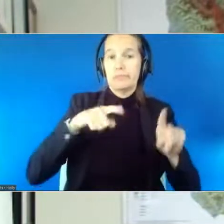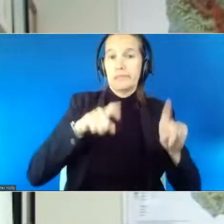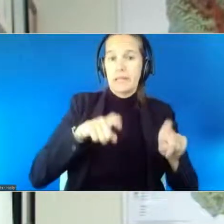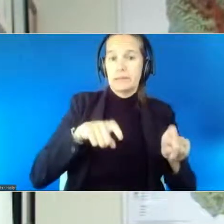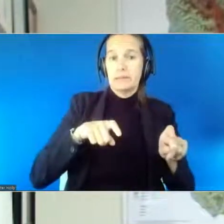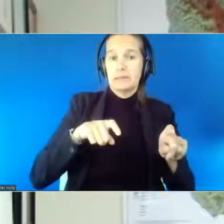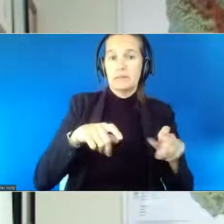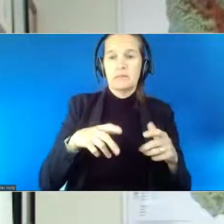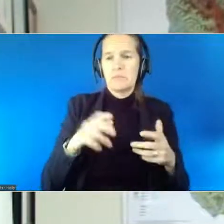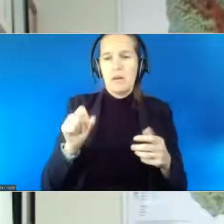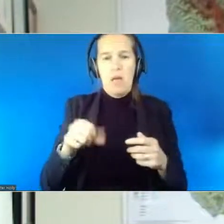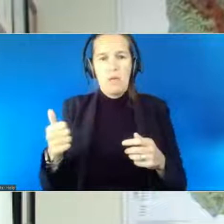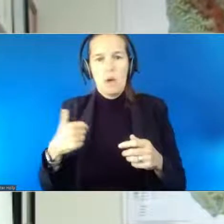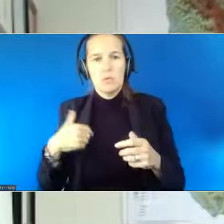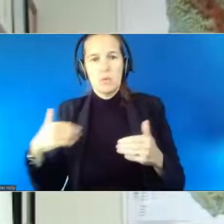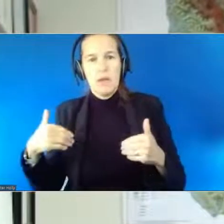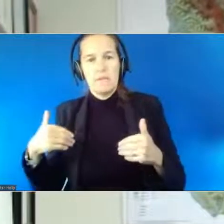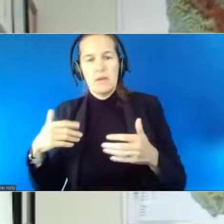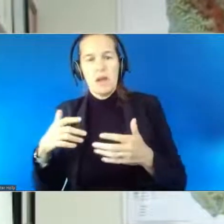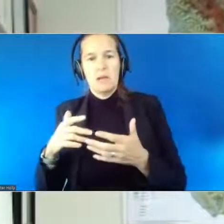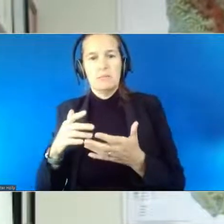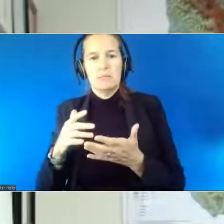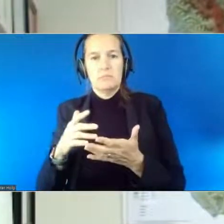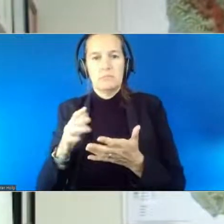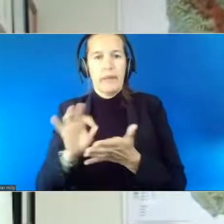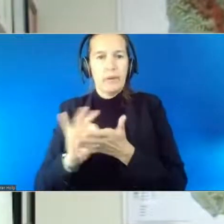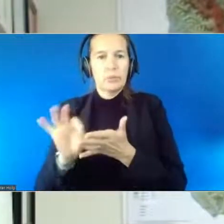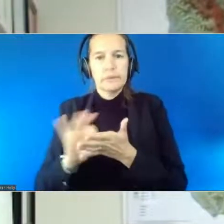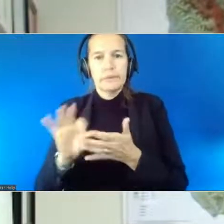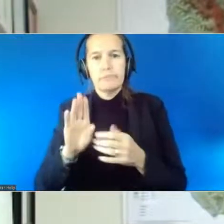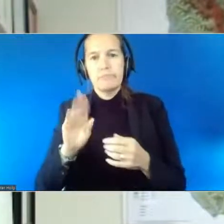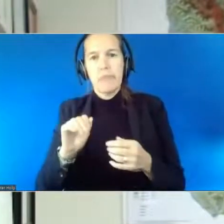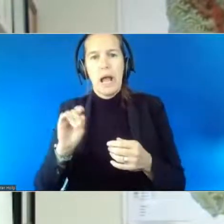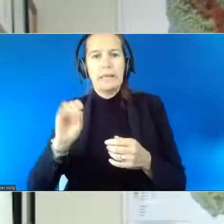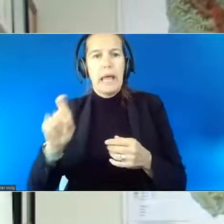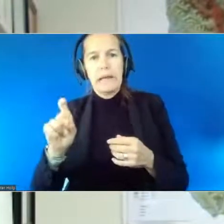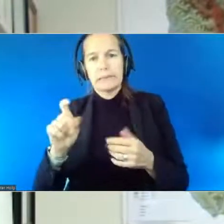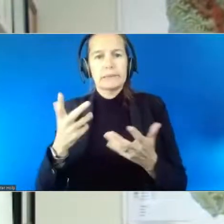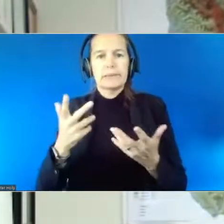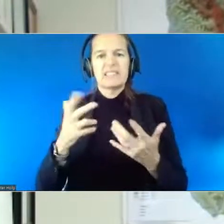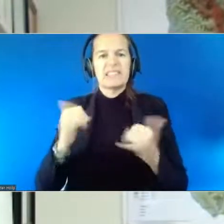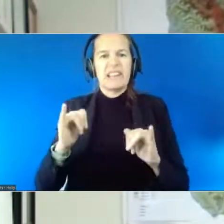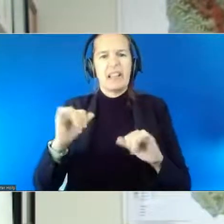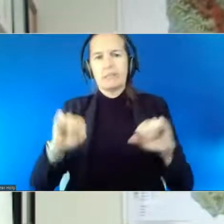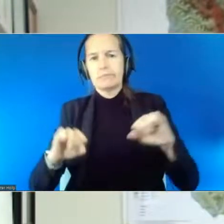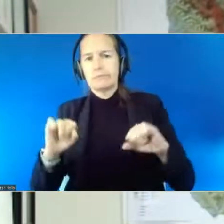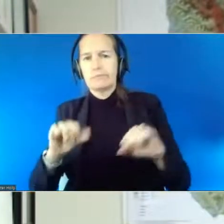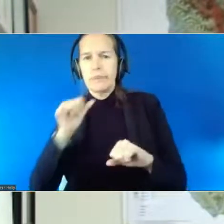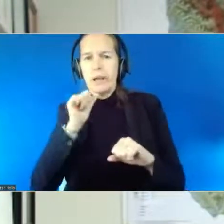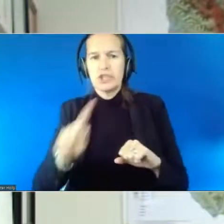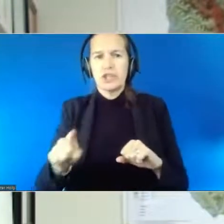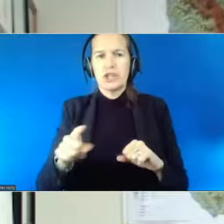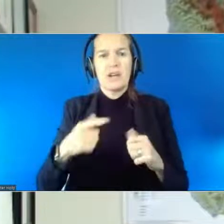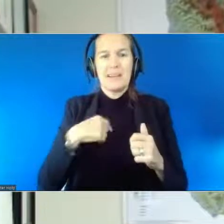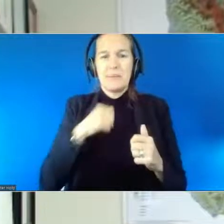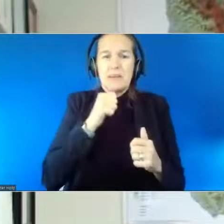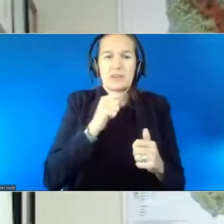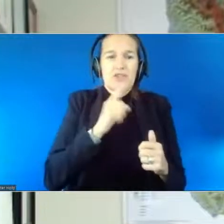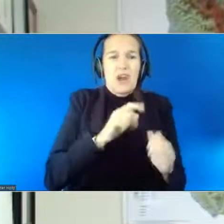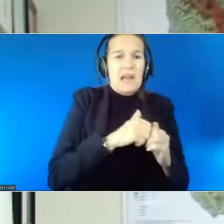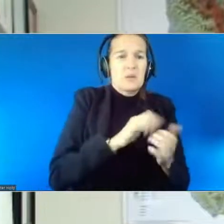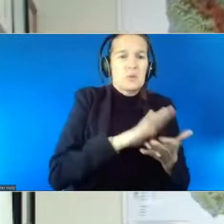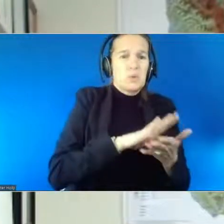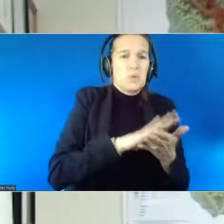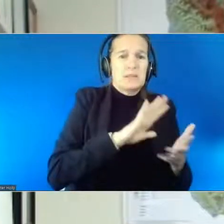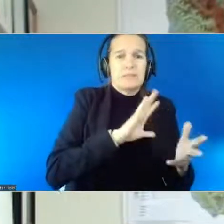counting the Binax now. There's enough uncertainty. And I don't know how the individual schools have been doing